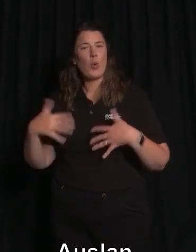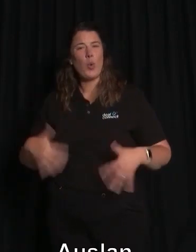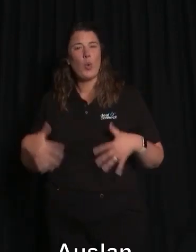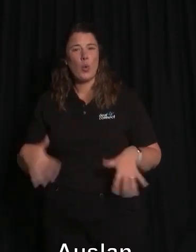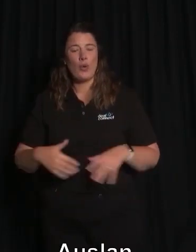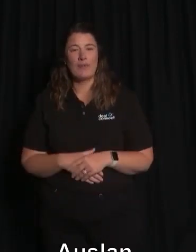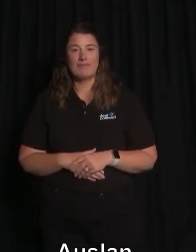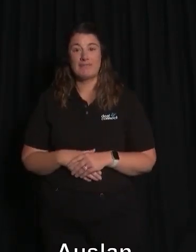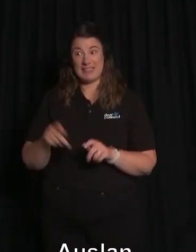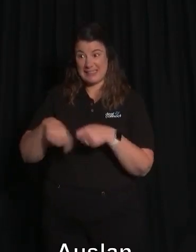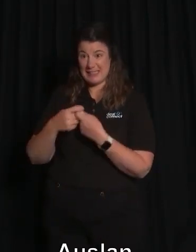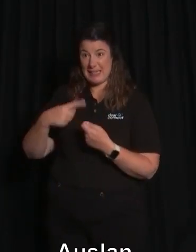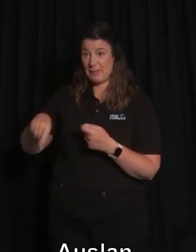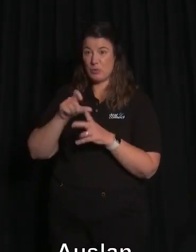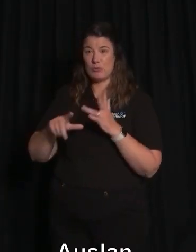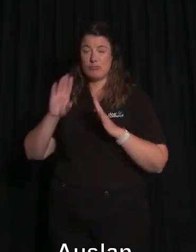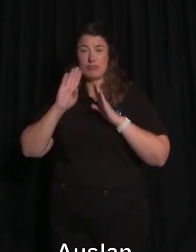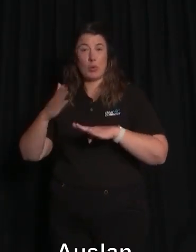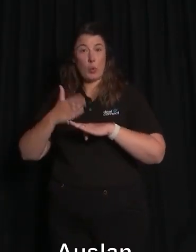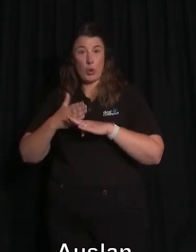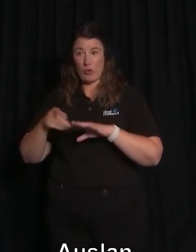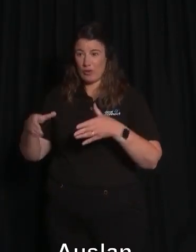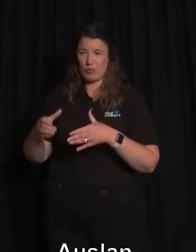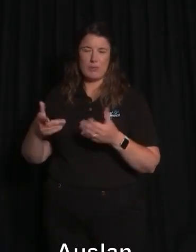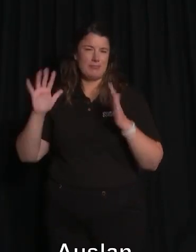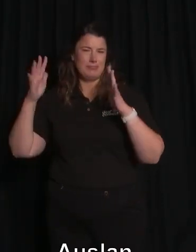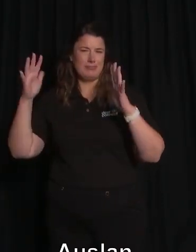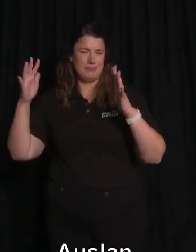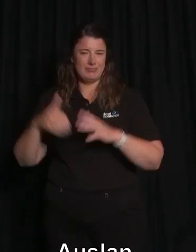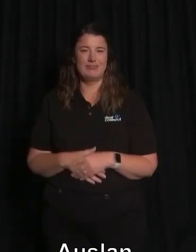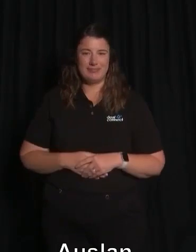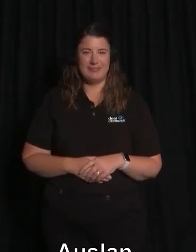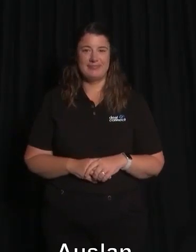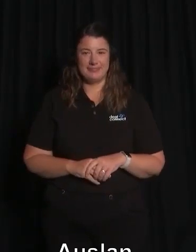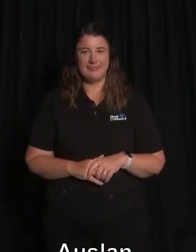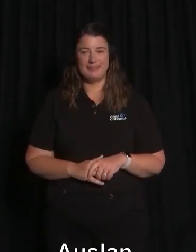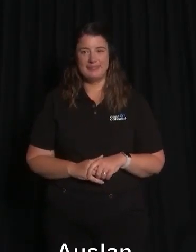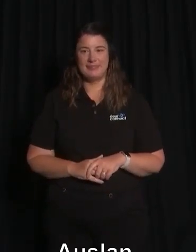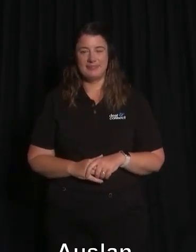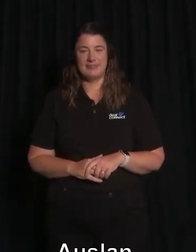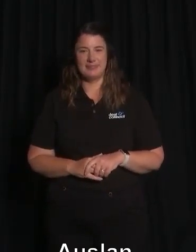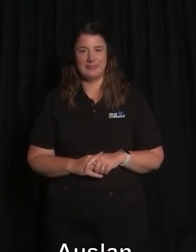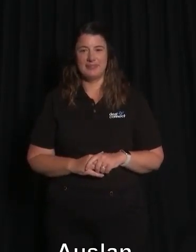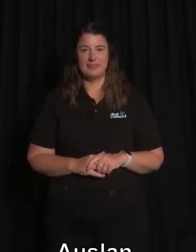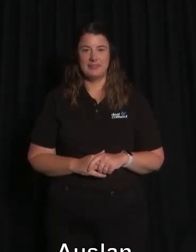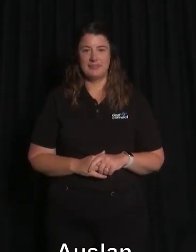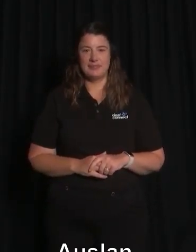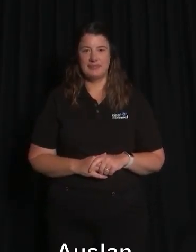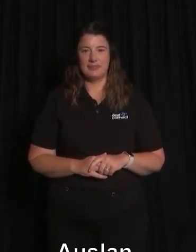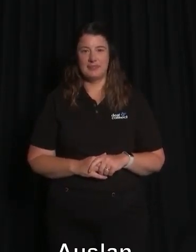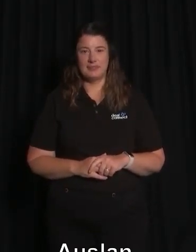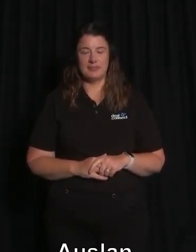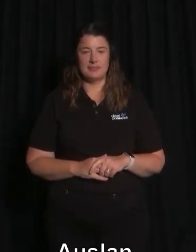want to give that team who do great work for the community a really big shout out here this morning. Give them a big clap. They're amazing.